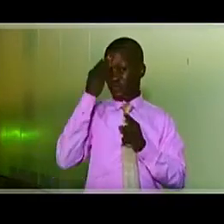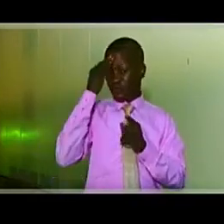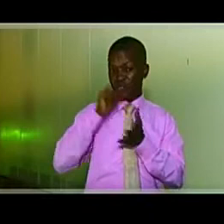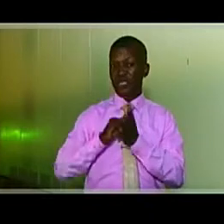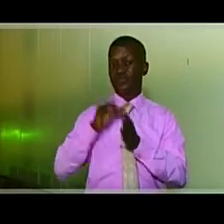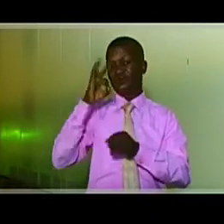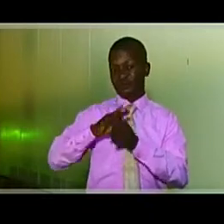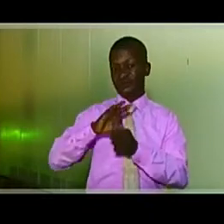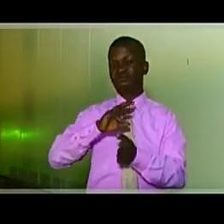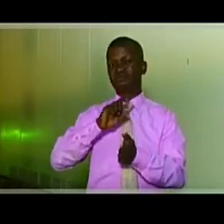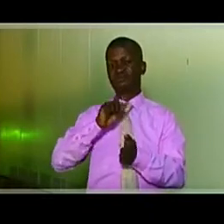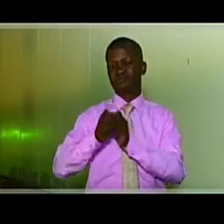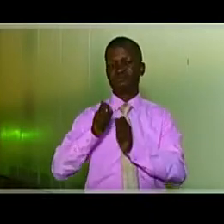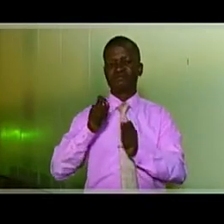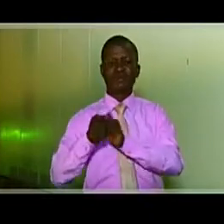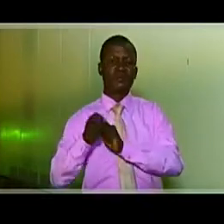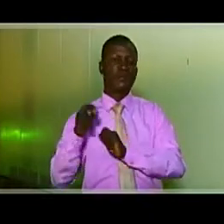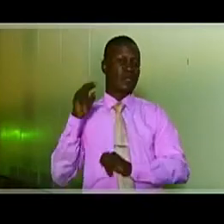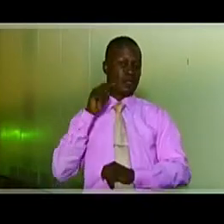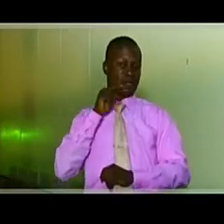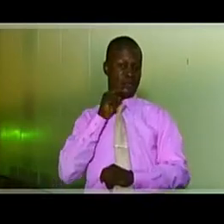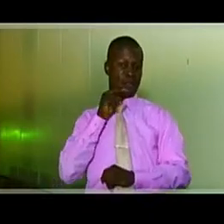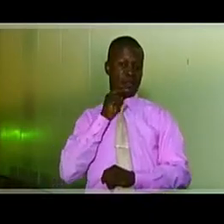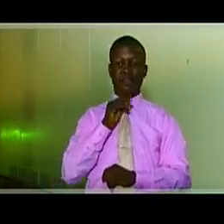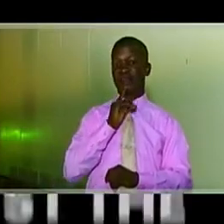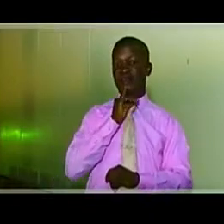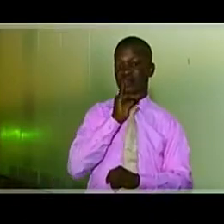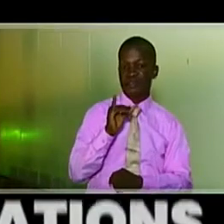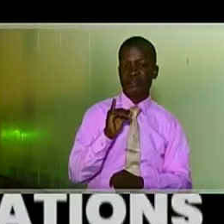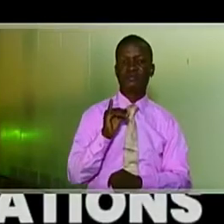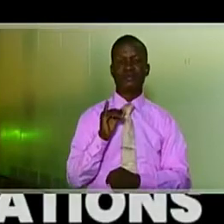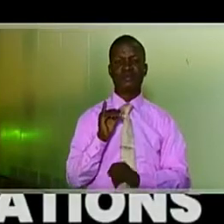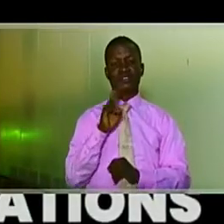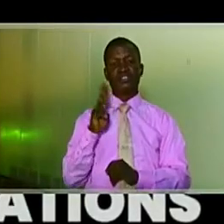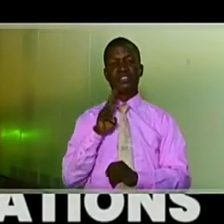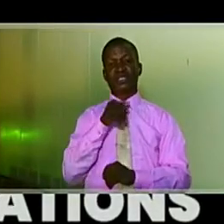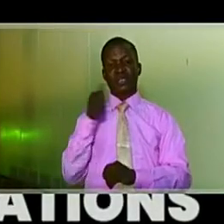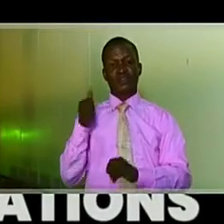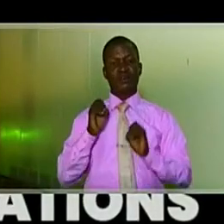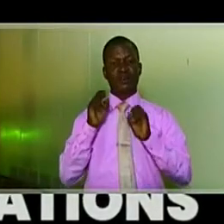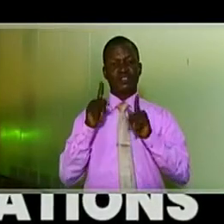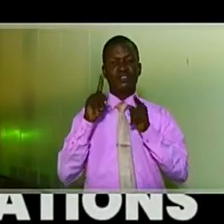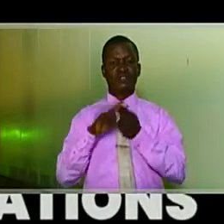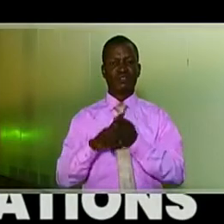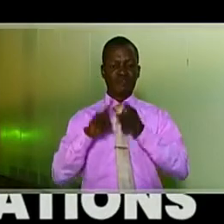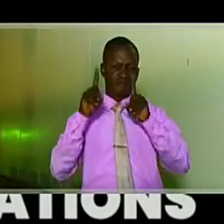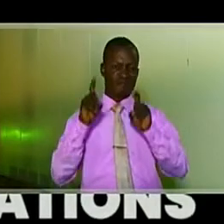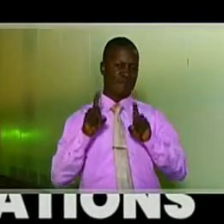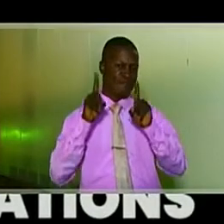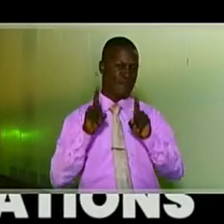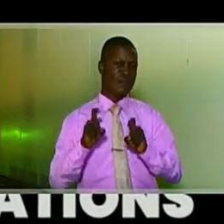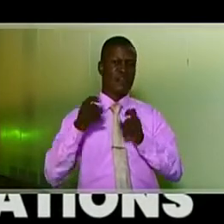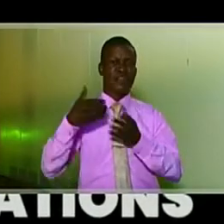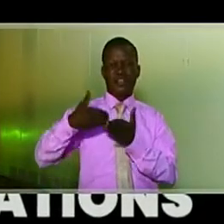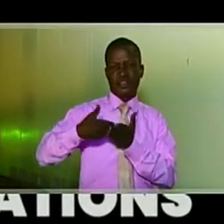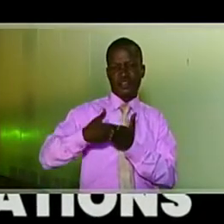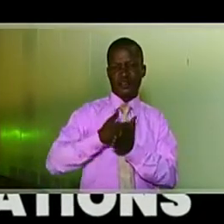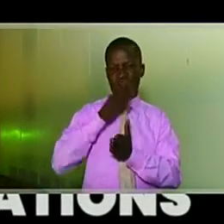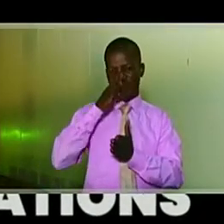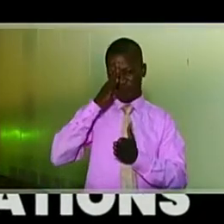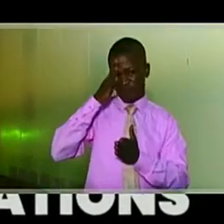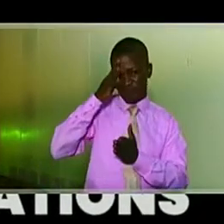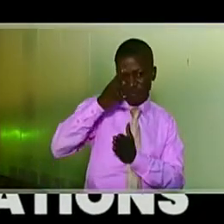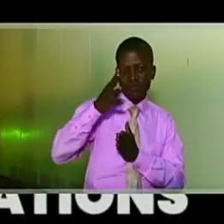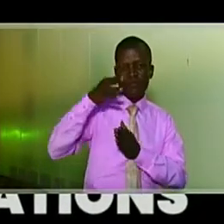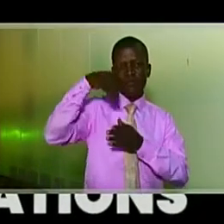is inconclusive, Nigeria is losing an opportunity to test the efficacy of new innovations introduced